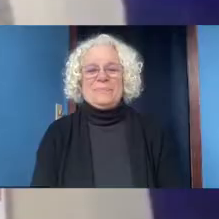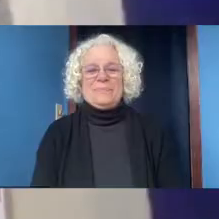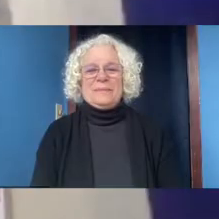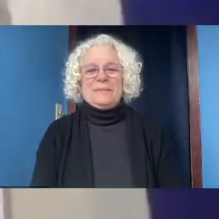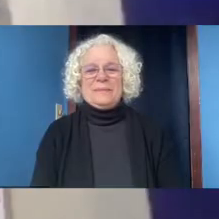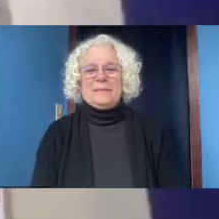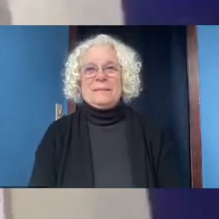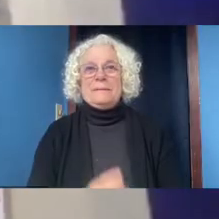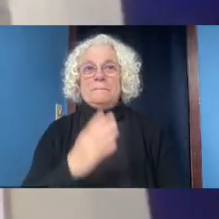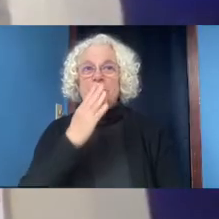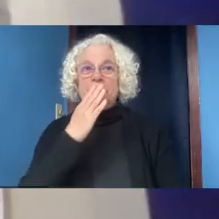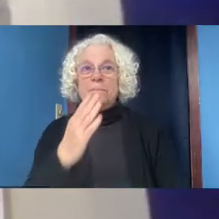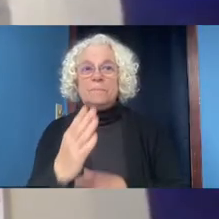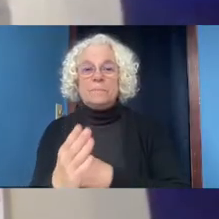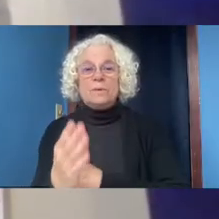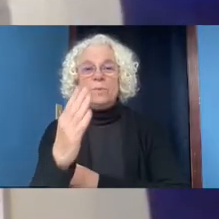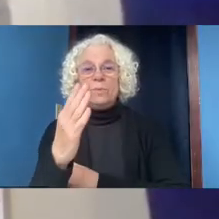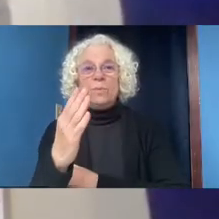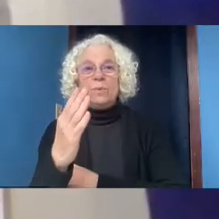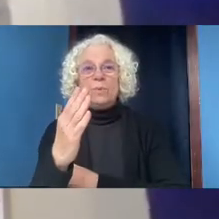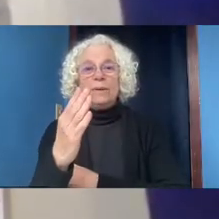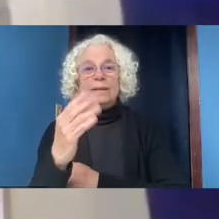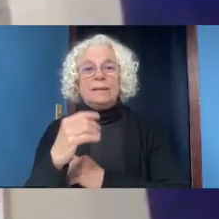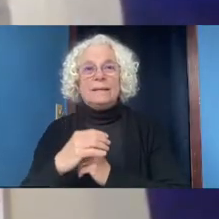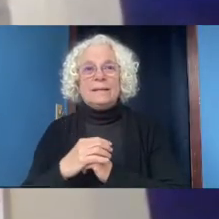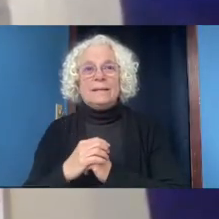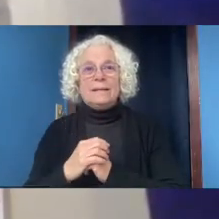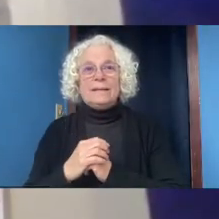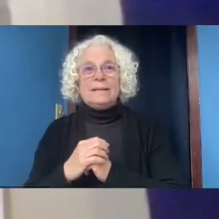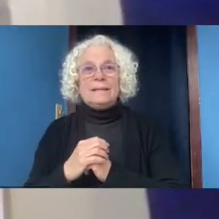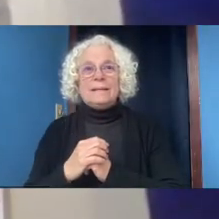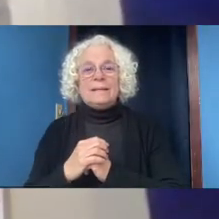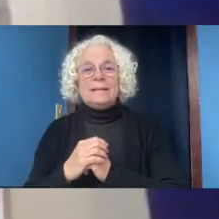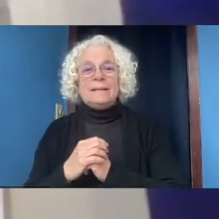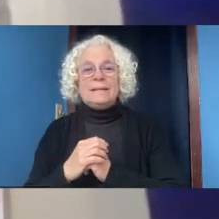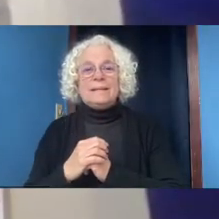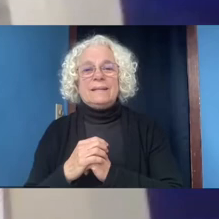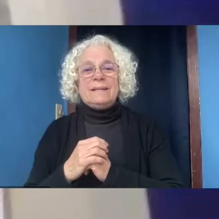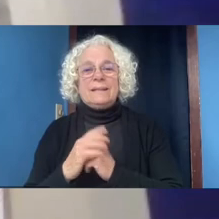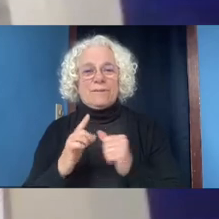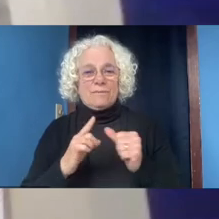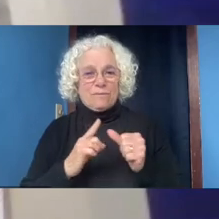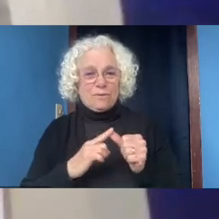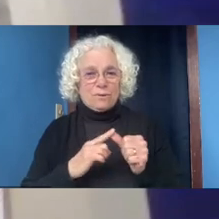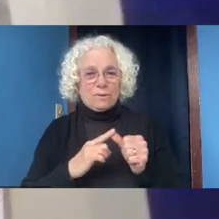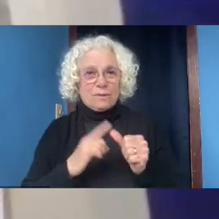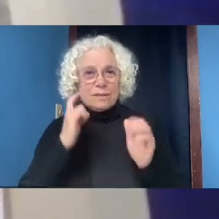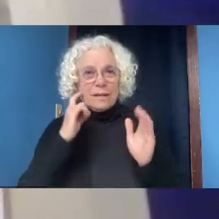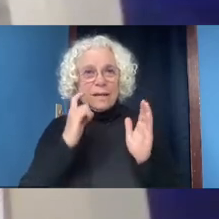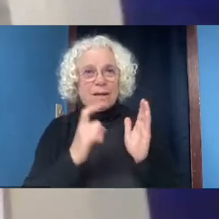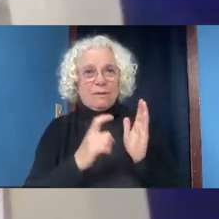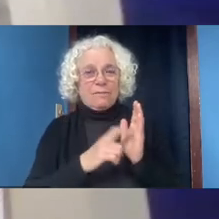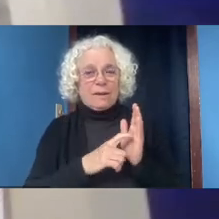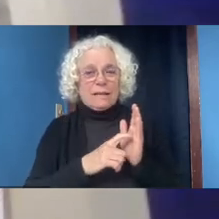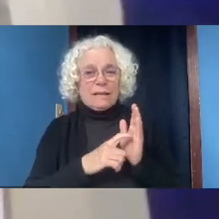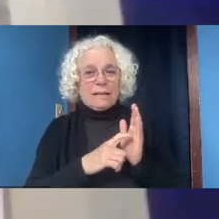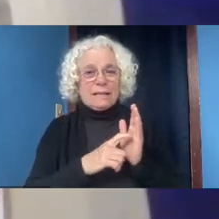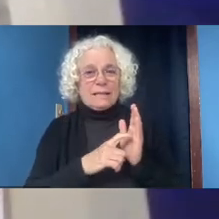Good morning. First of all, I want to acknowledge the fact that I am coming from you,